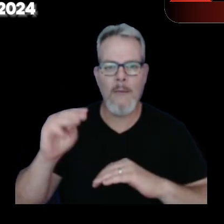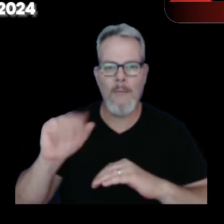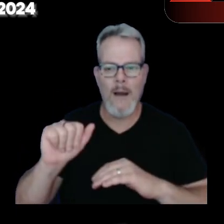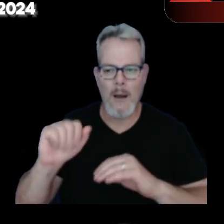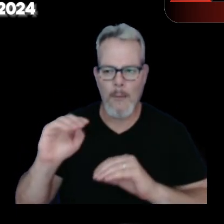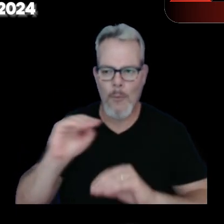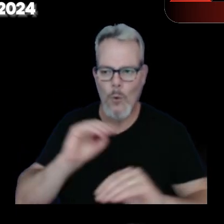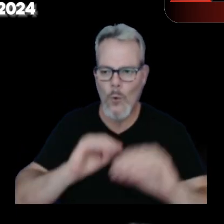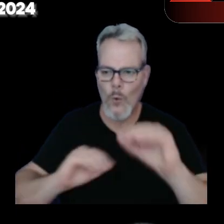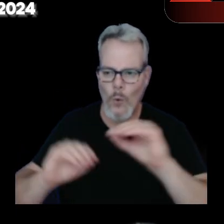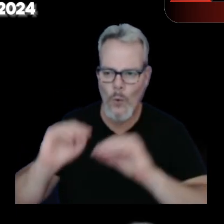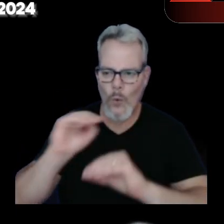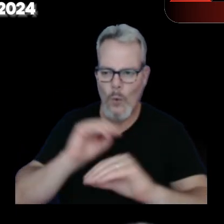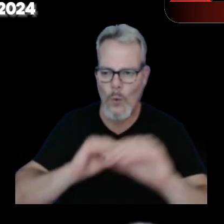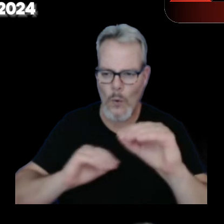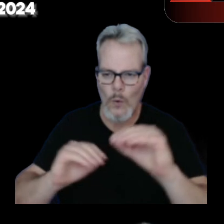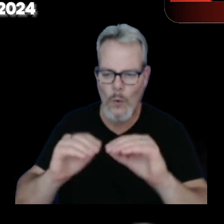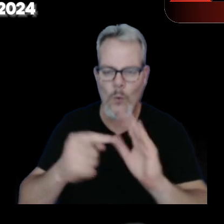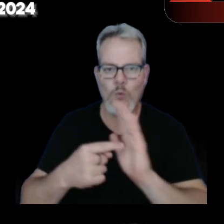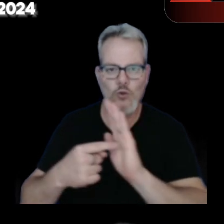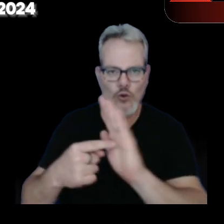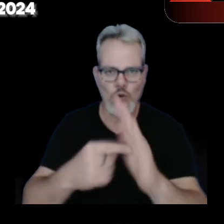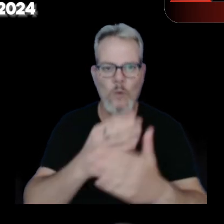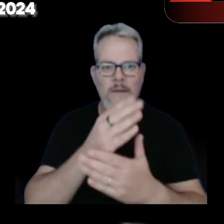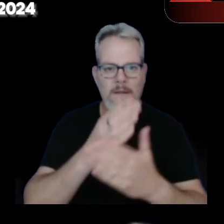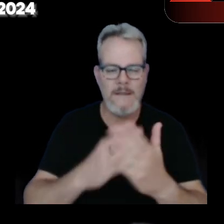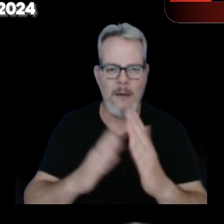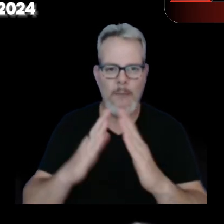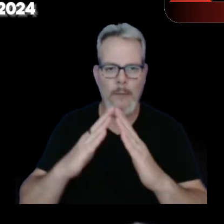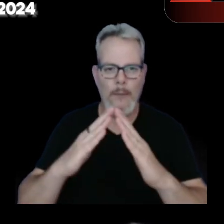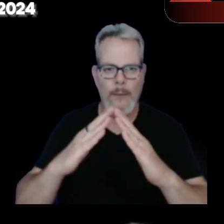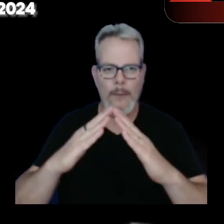also likely indicating some flank motion as